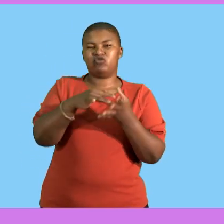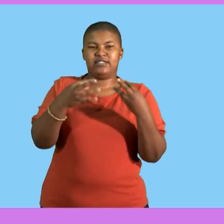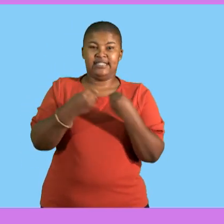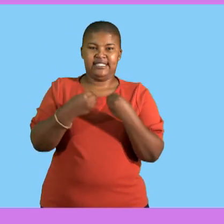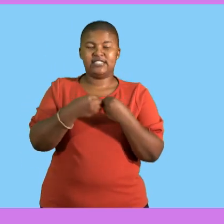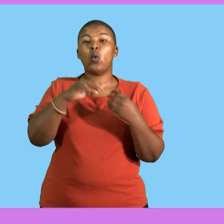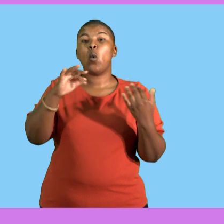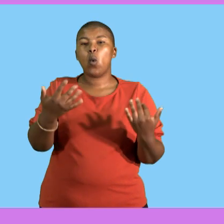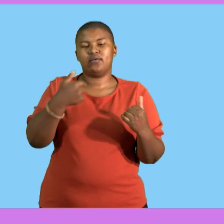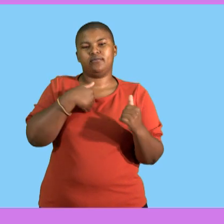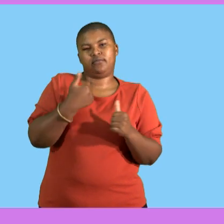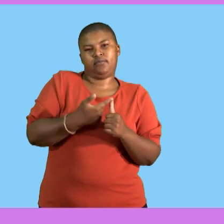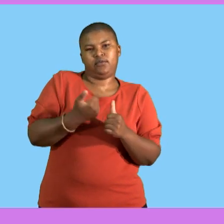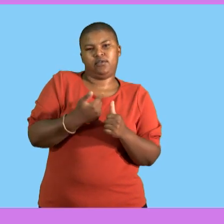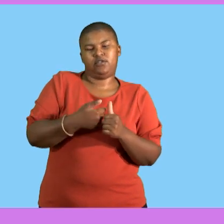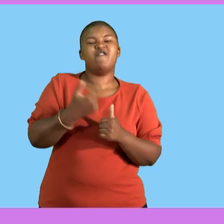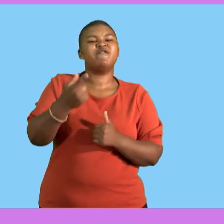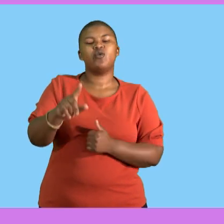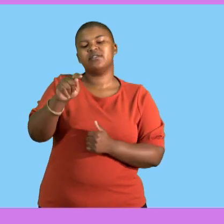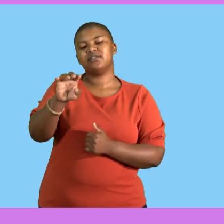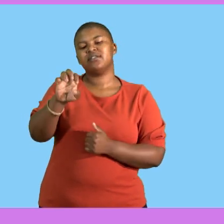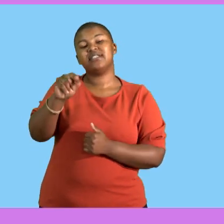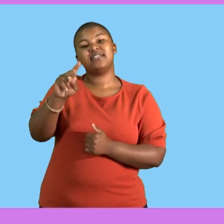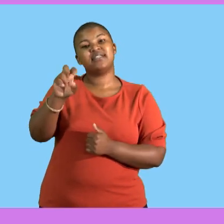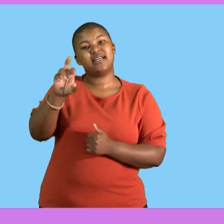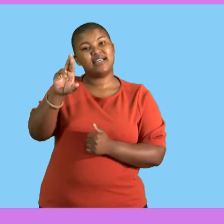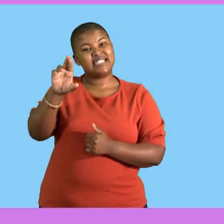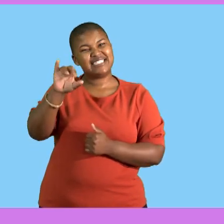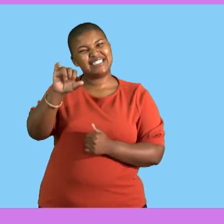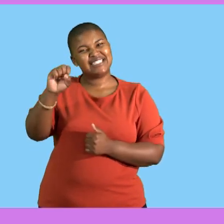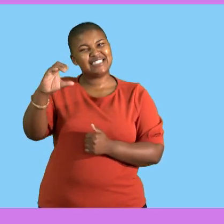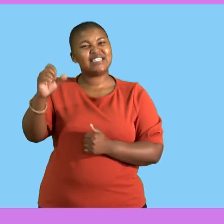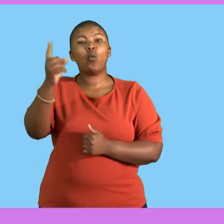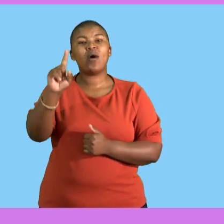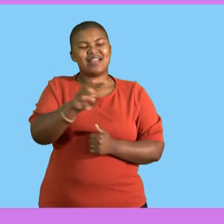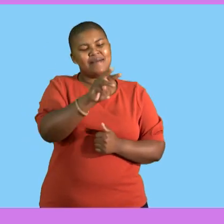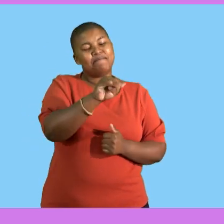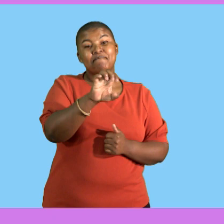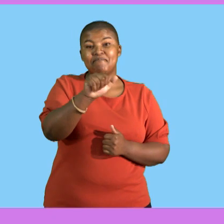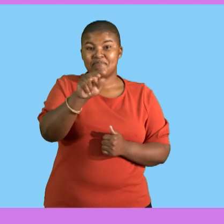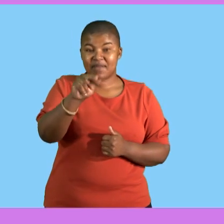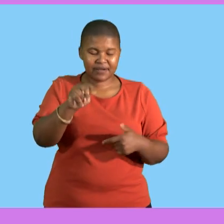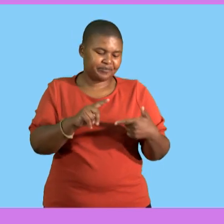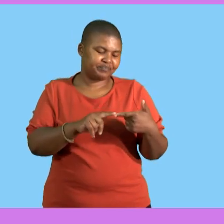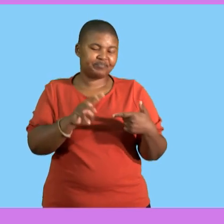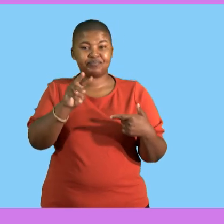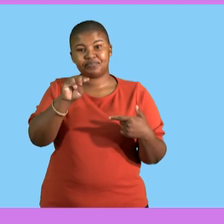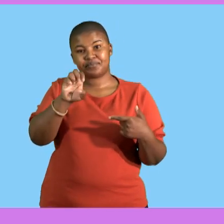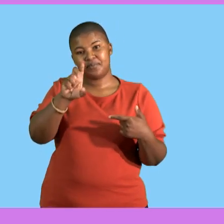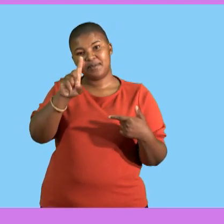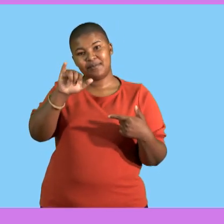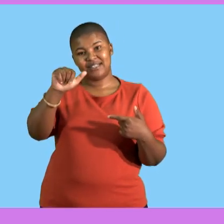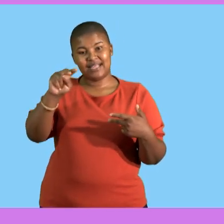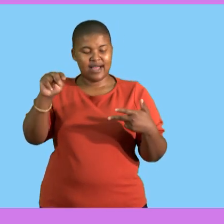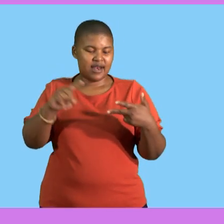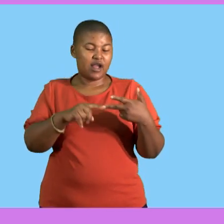tendency, or we'll be calculating the measure of central tendency, of which is the mean, median, range, mode, as well as looking at the